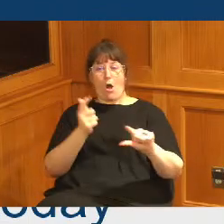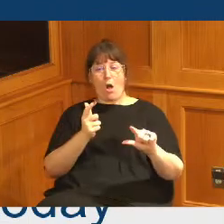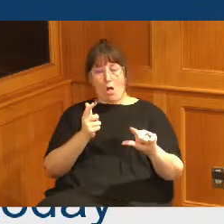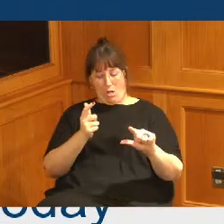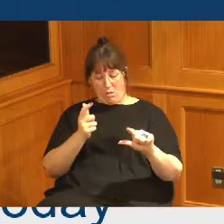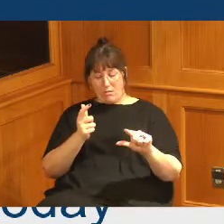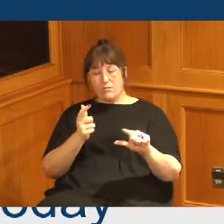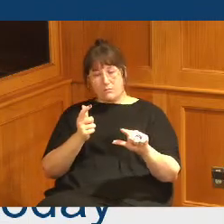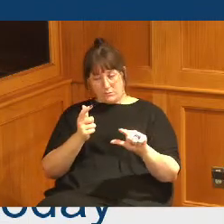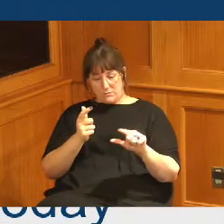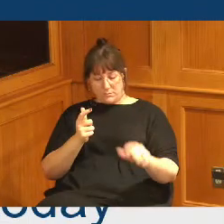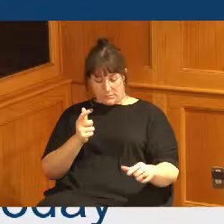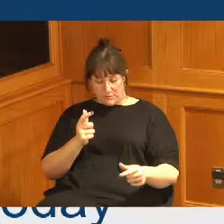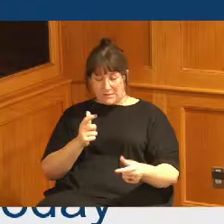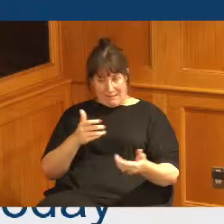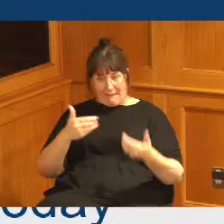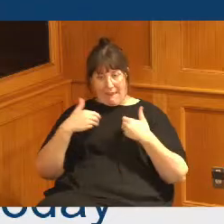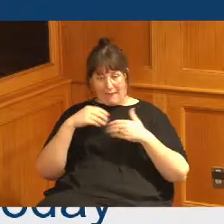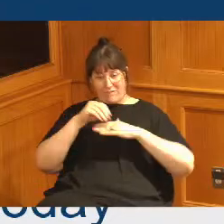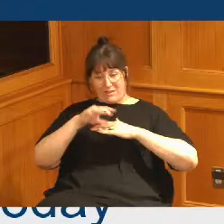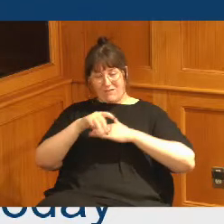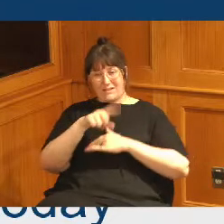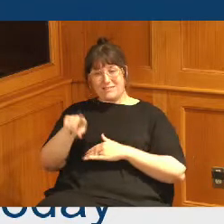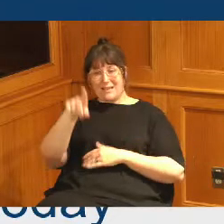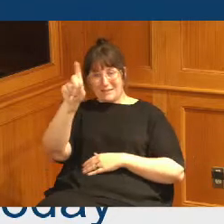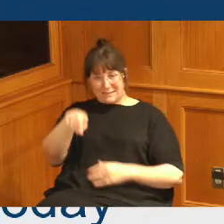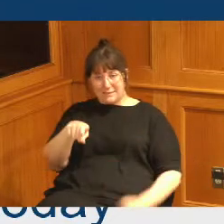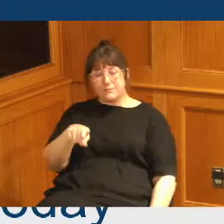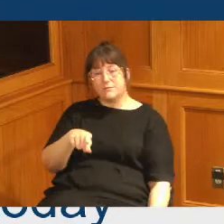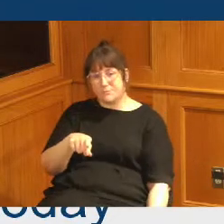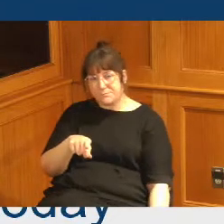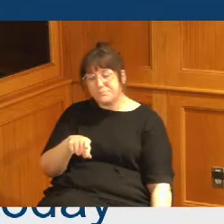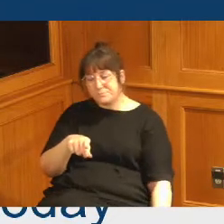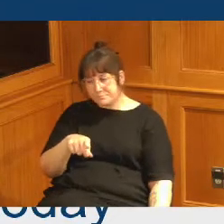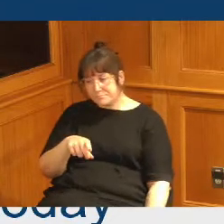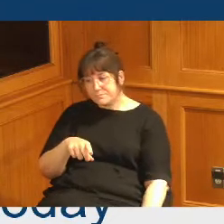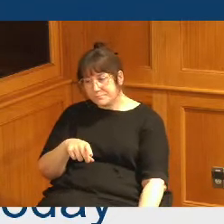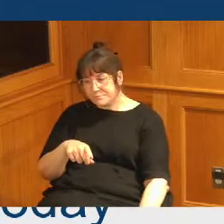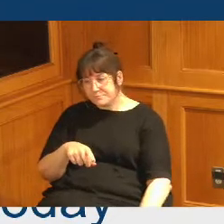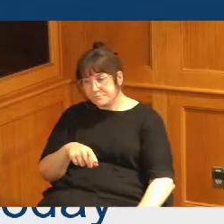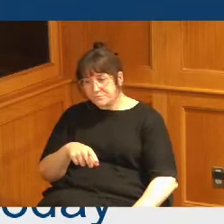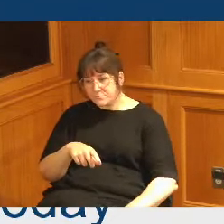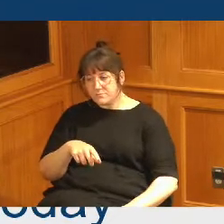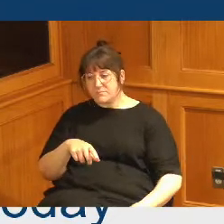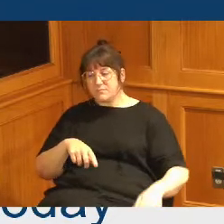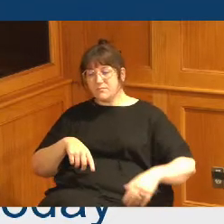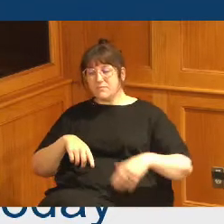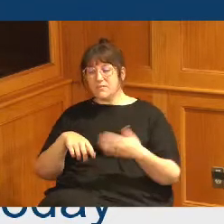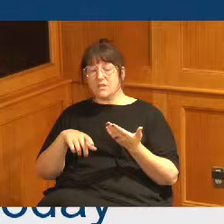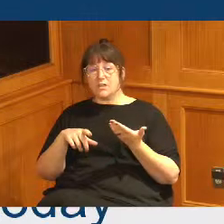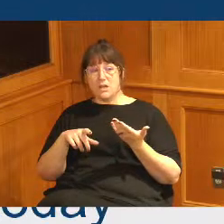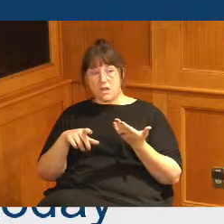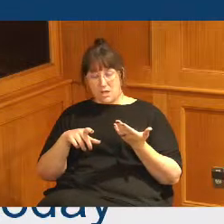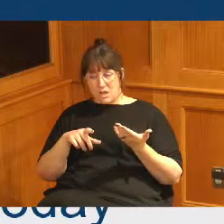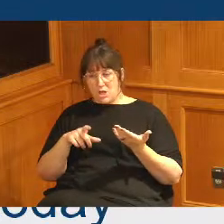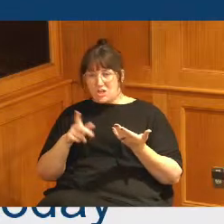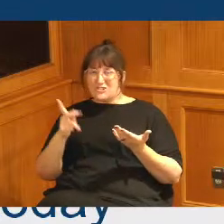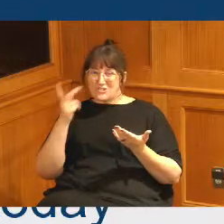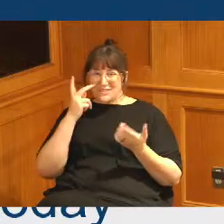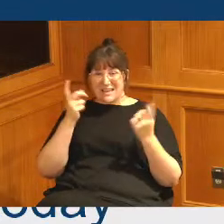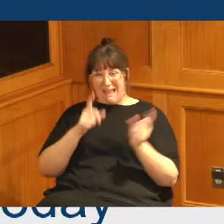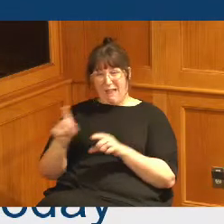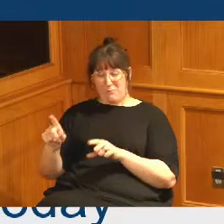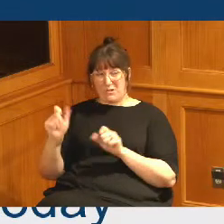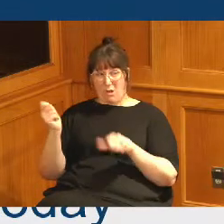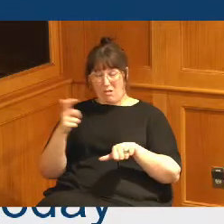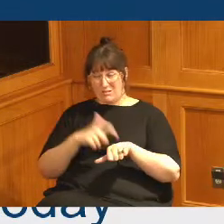se litigants, they're getting the advice that they need, because we also know that it will increase judicial efficiency, because what you see happen many, many times when